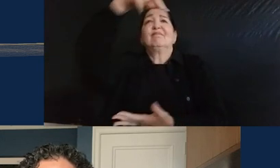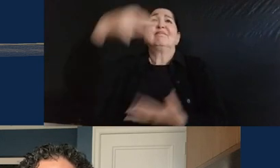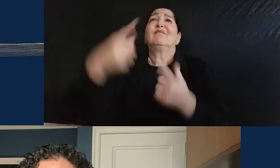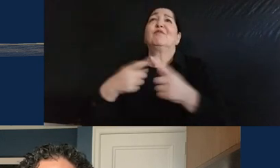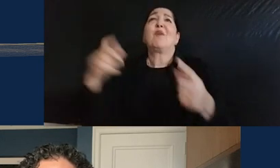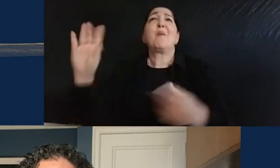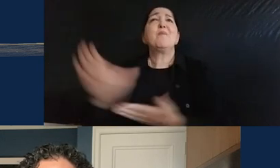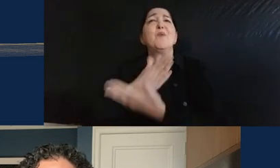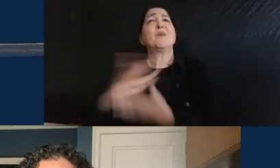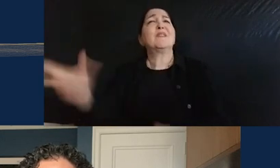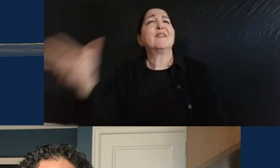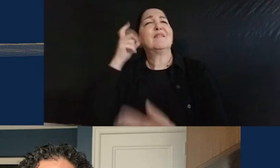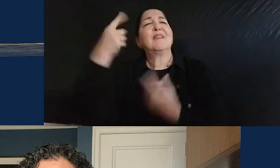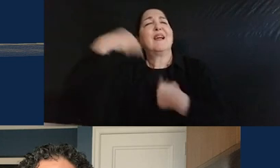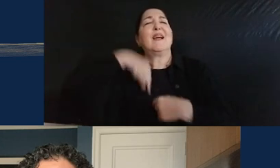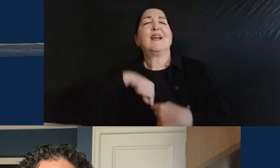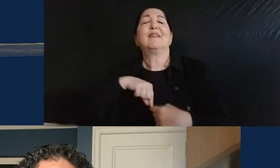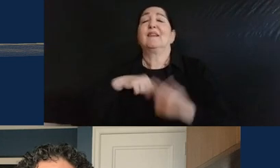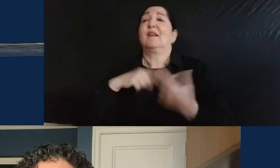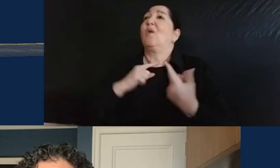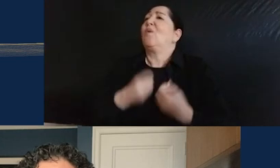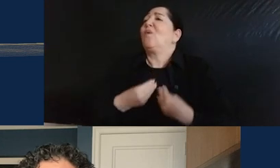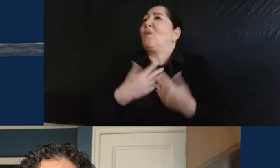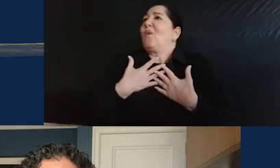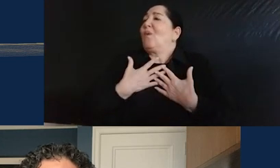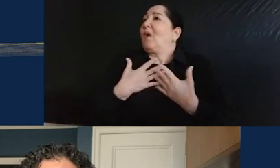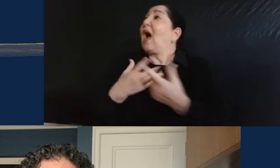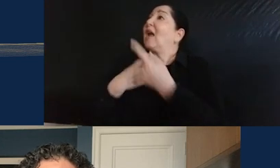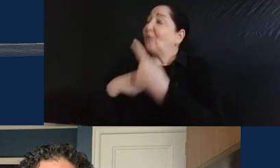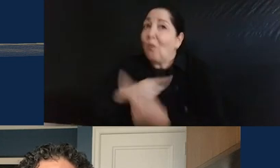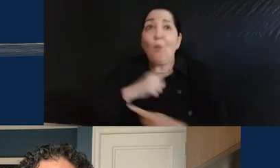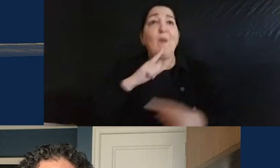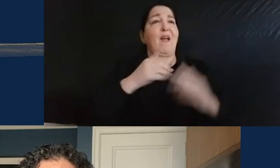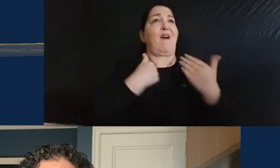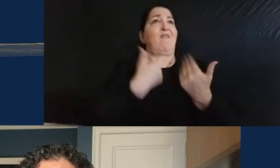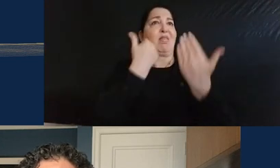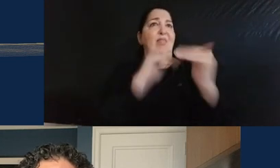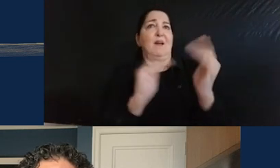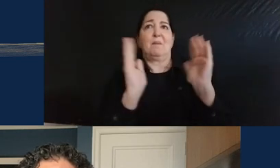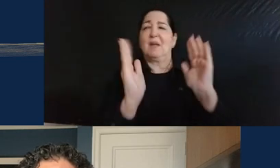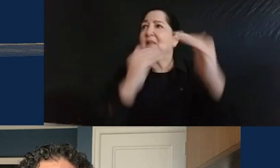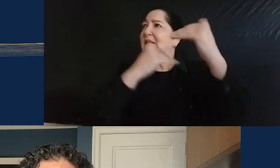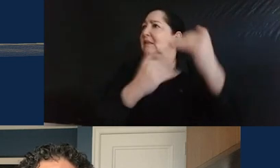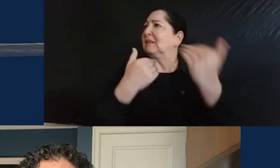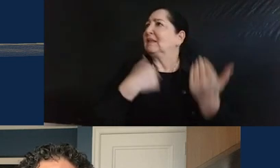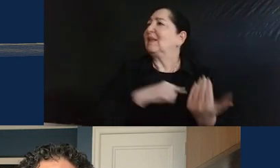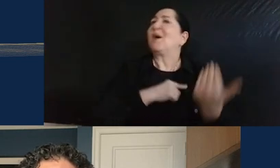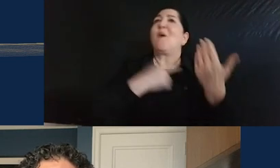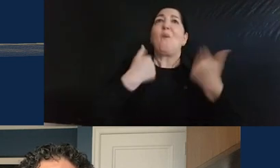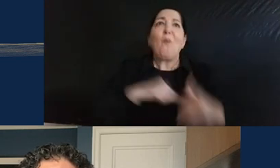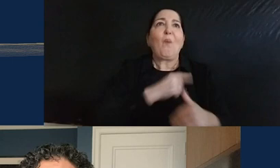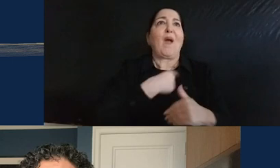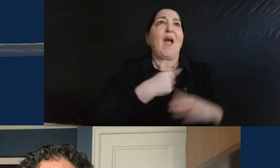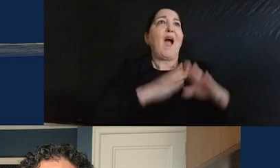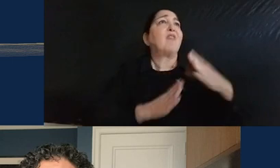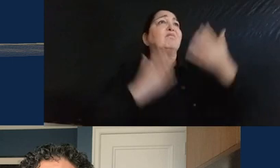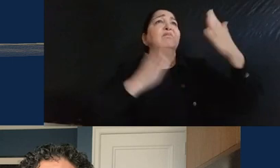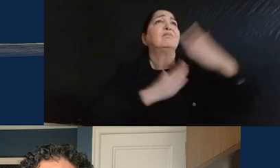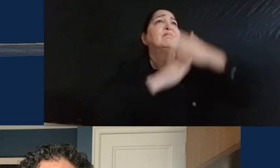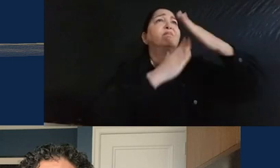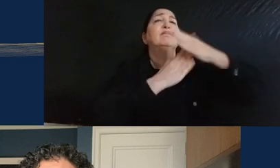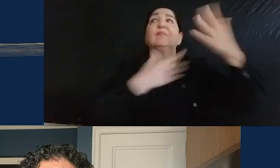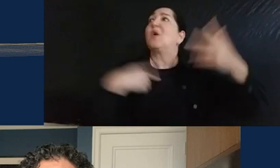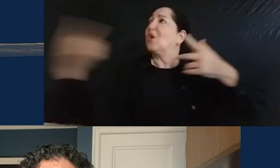ones with limitations and parameters, and you're the one who's catapulted us over those parameters and given us